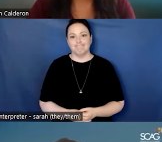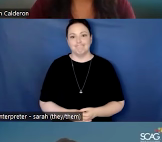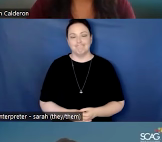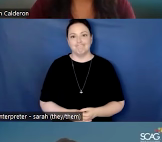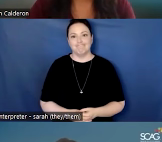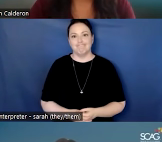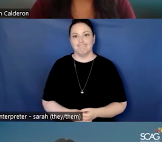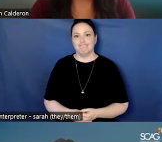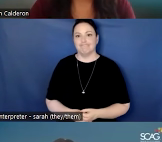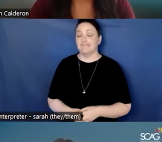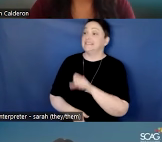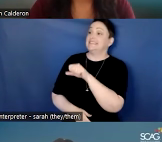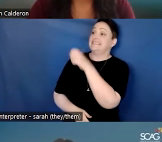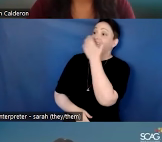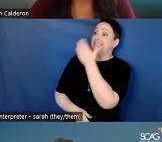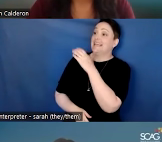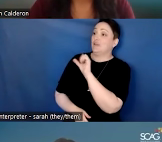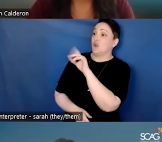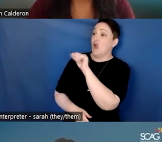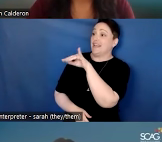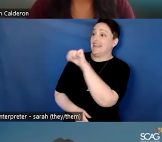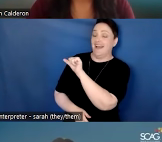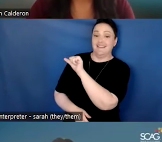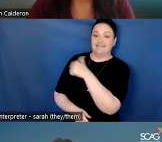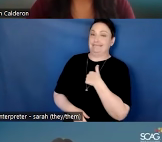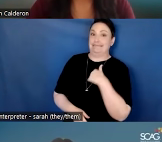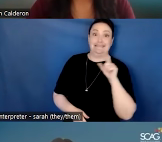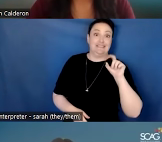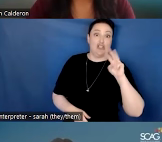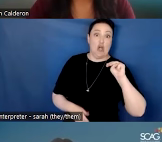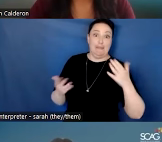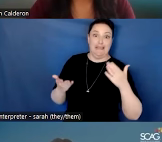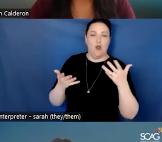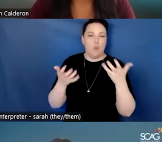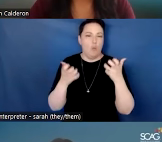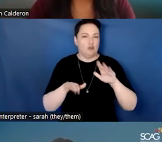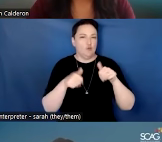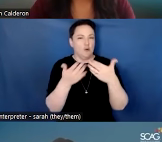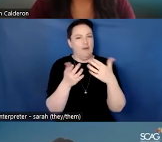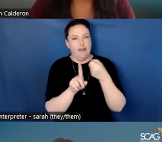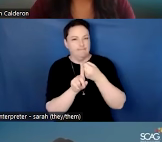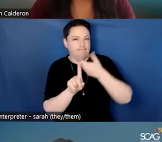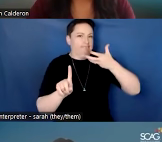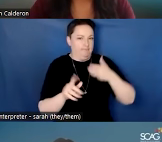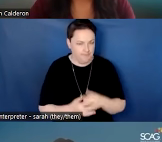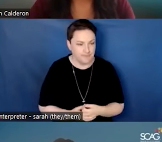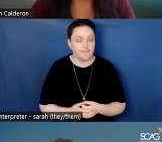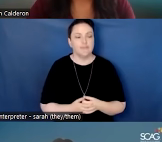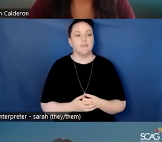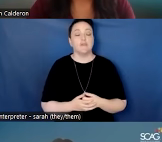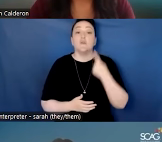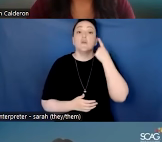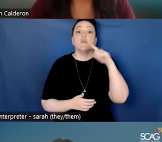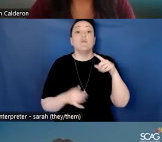Yeah, thank you for that, Claudia. Sorry if I just wanted to provide some context here. Sure. So for